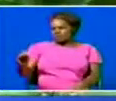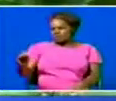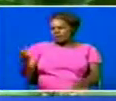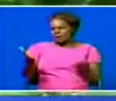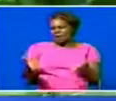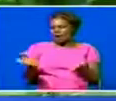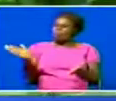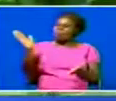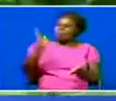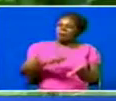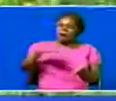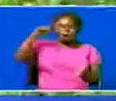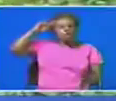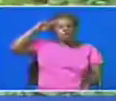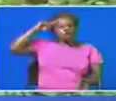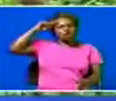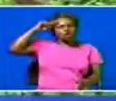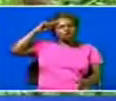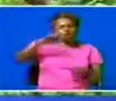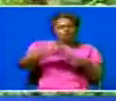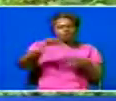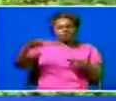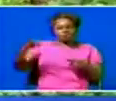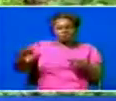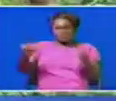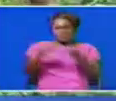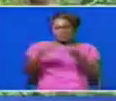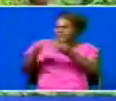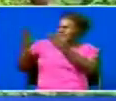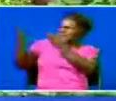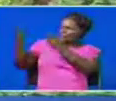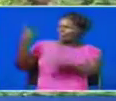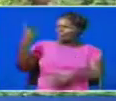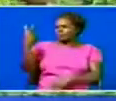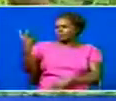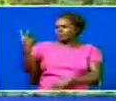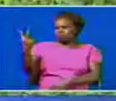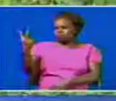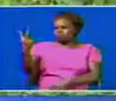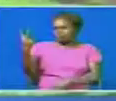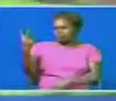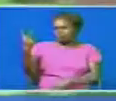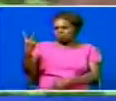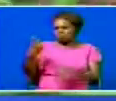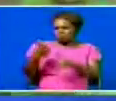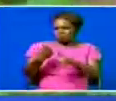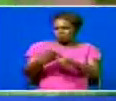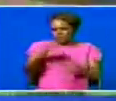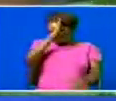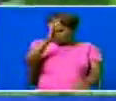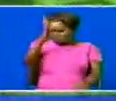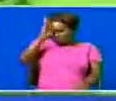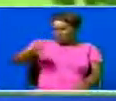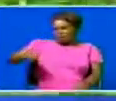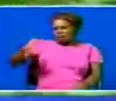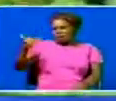gravitating back to its vegetables. Meet Zacchaeus Kubasu and Elizabeth Nabomba from Butula, Bungoma County, a